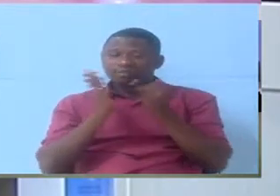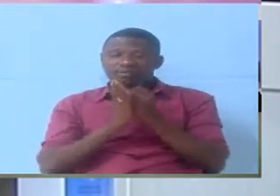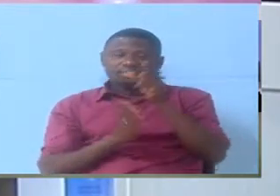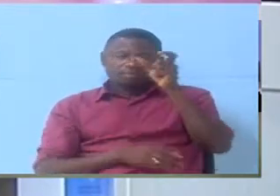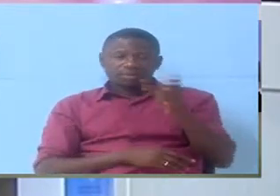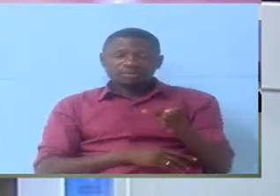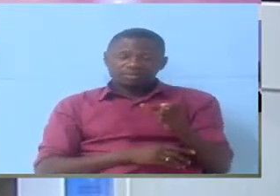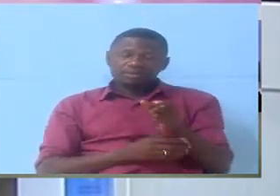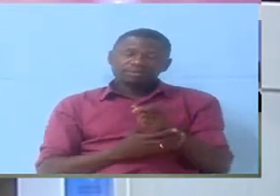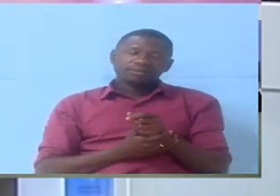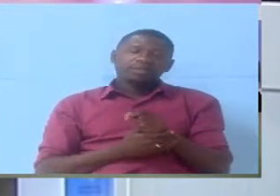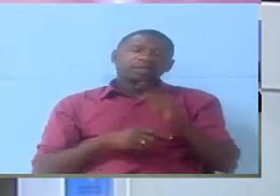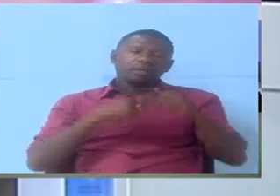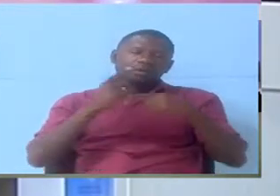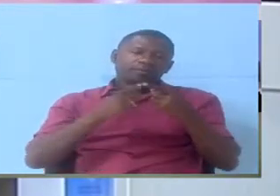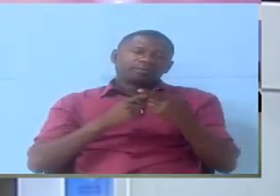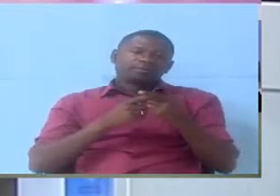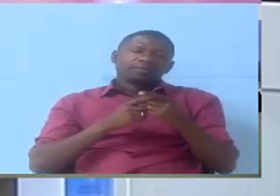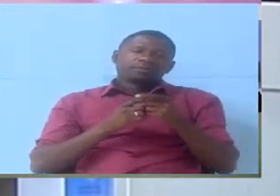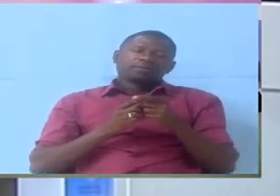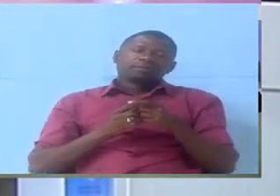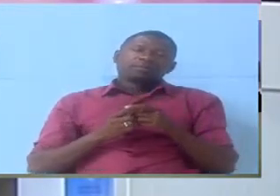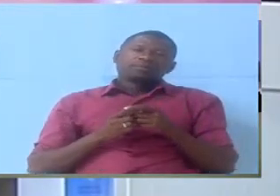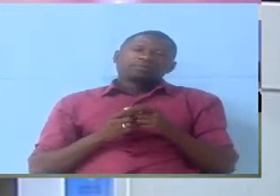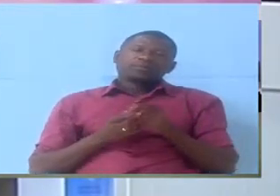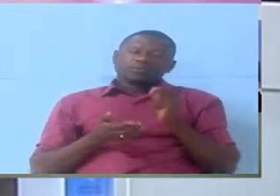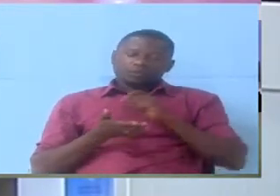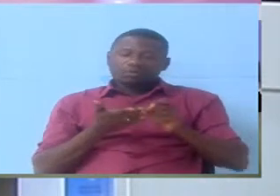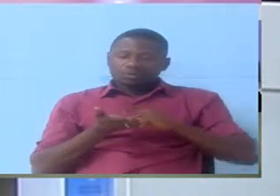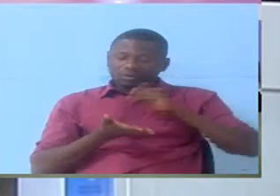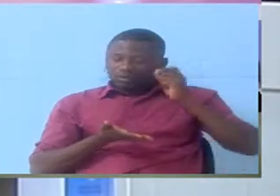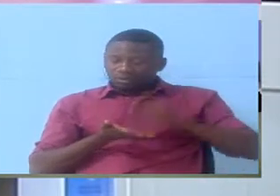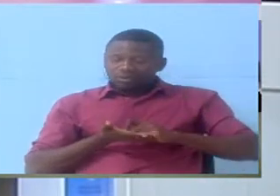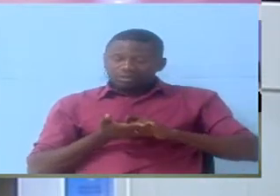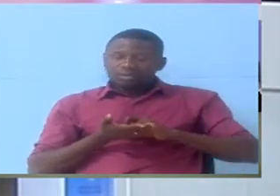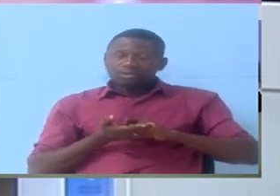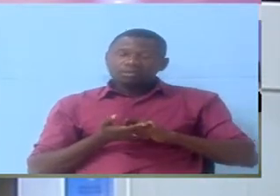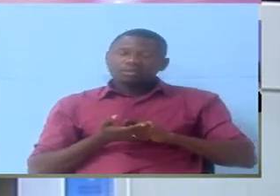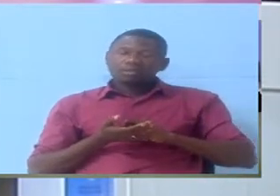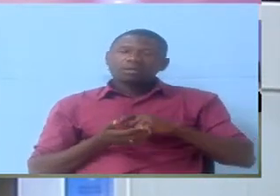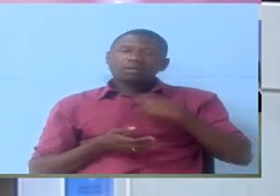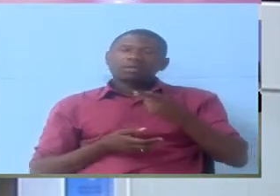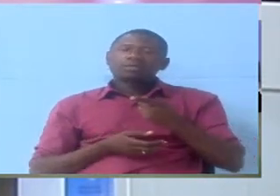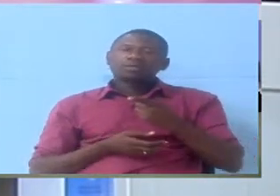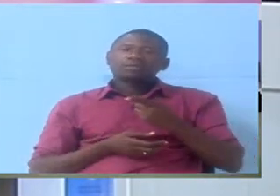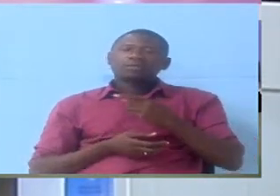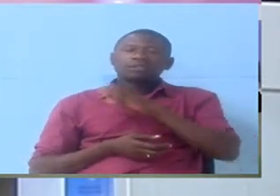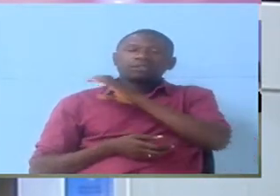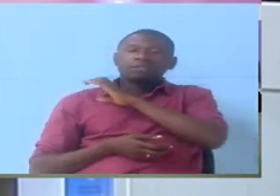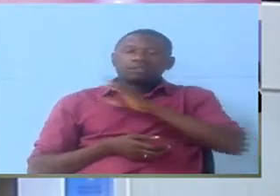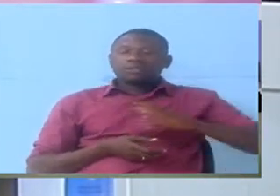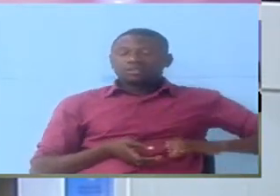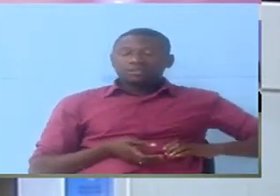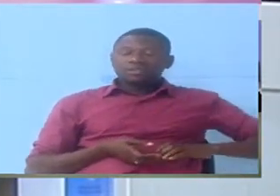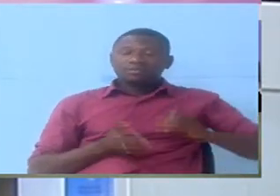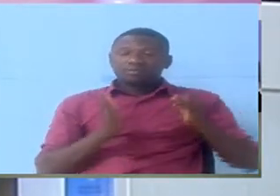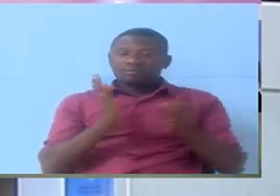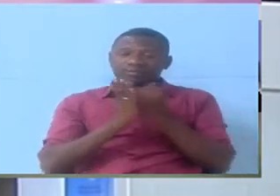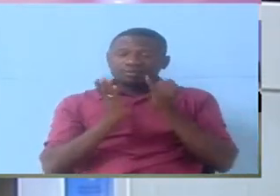investigator. And after I was assigned as the chief investigator of